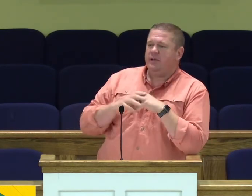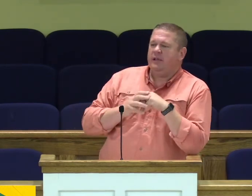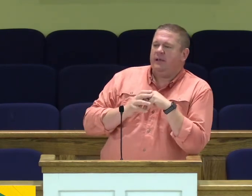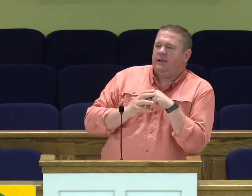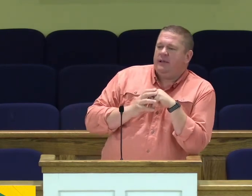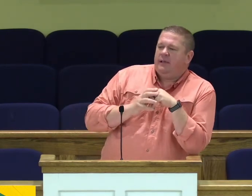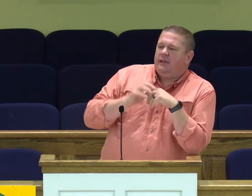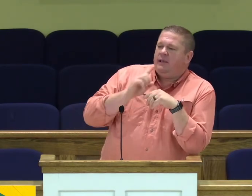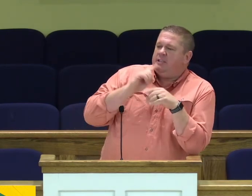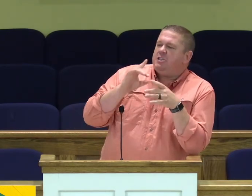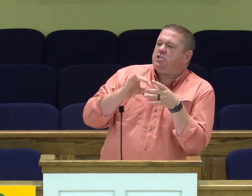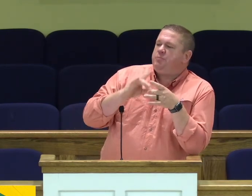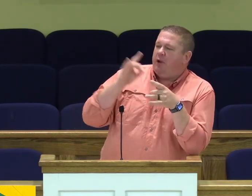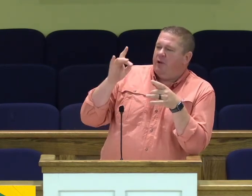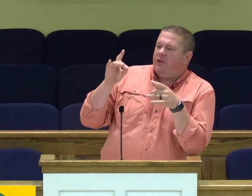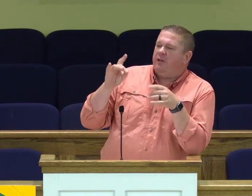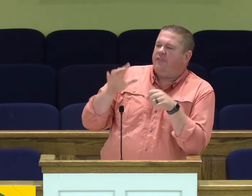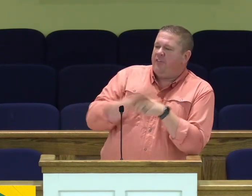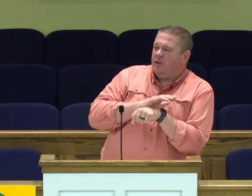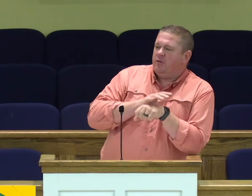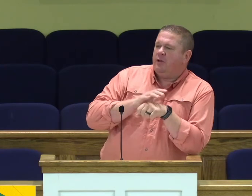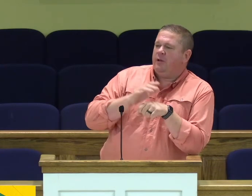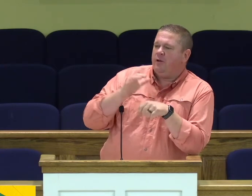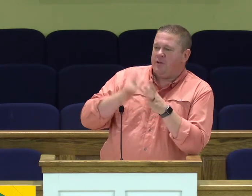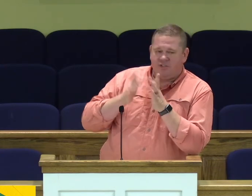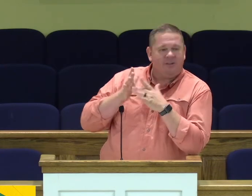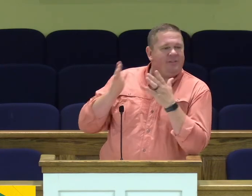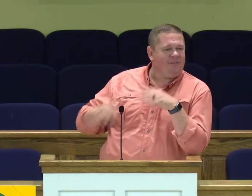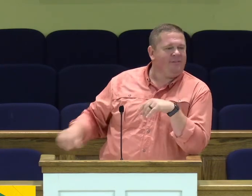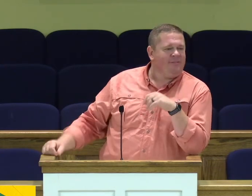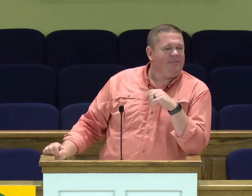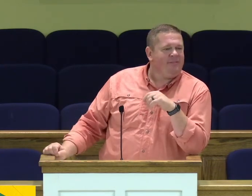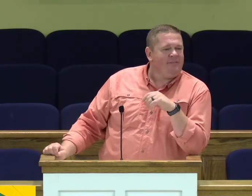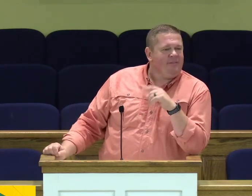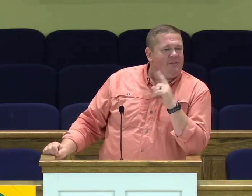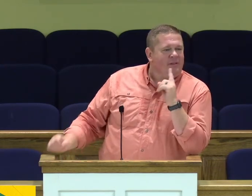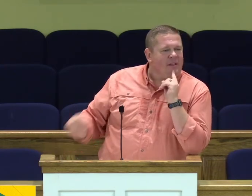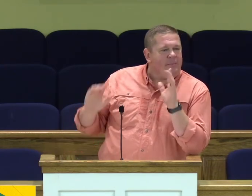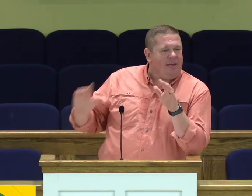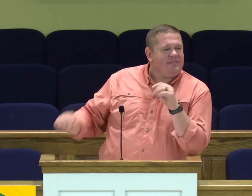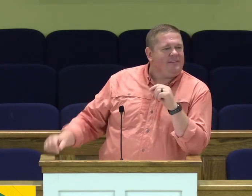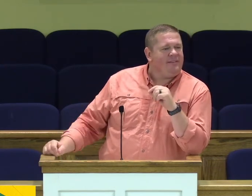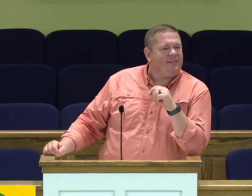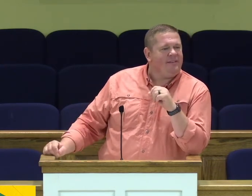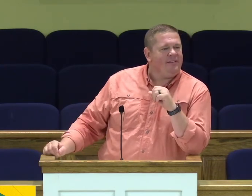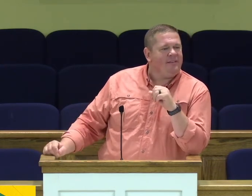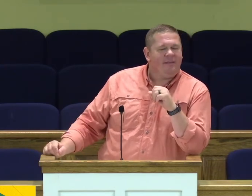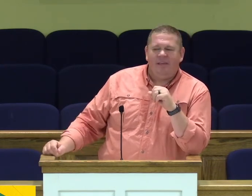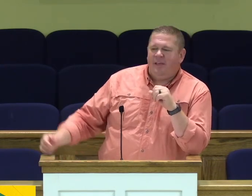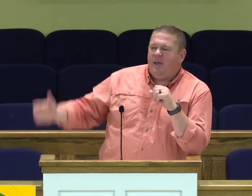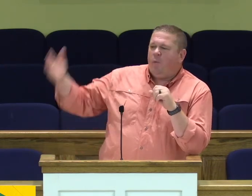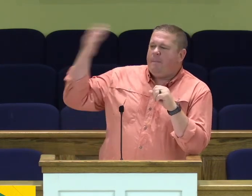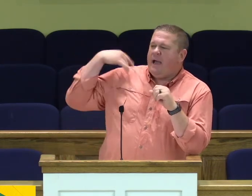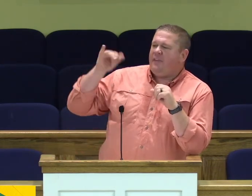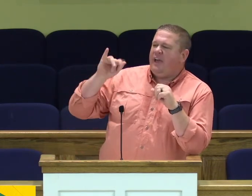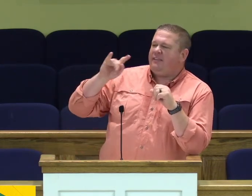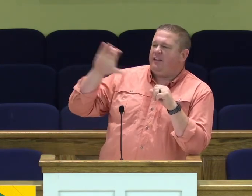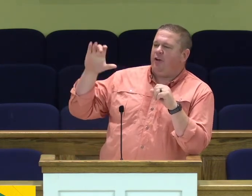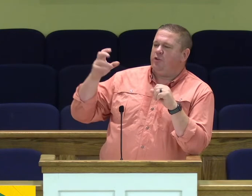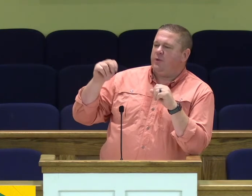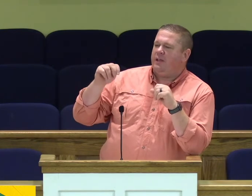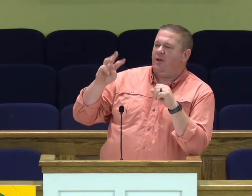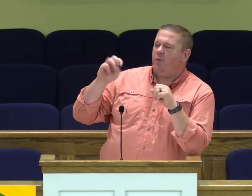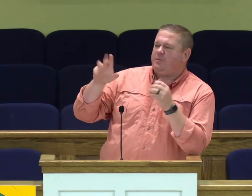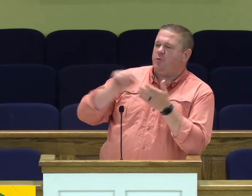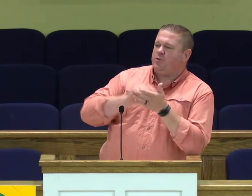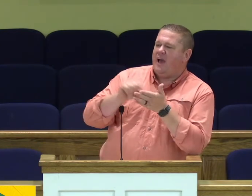language, is spirit-filled Christian. Isn't that amazing? Way back in the